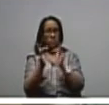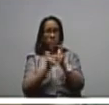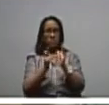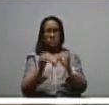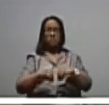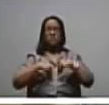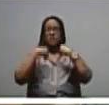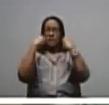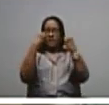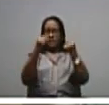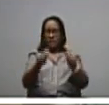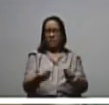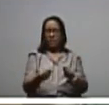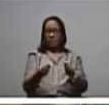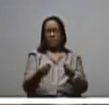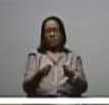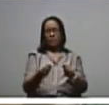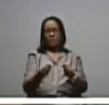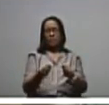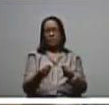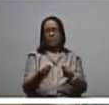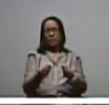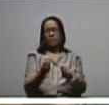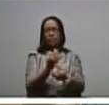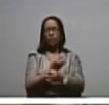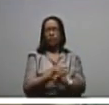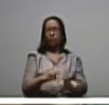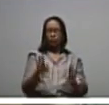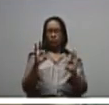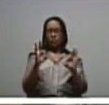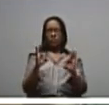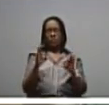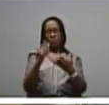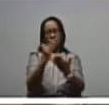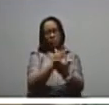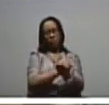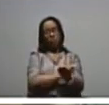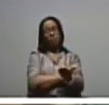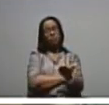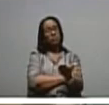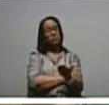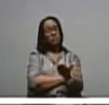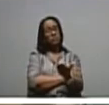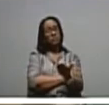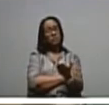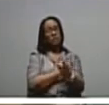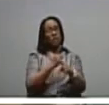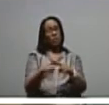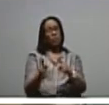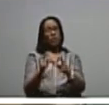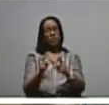freedom from these things, he gives them freedom too.